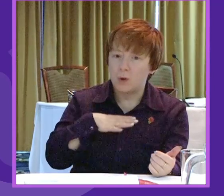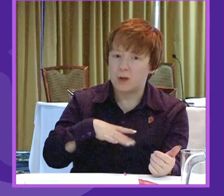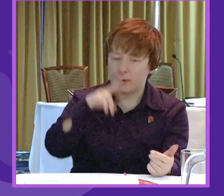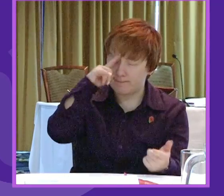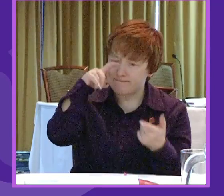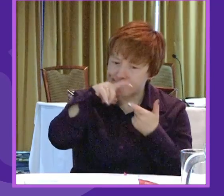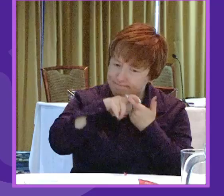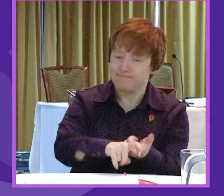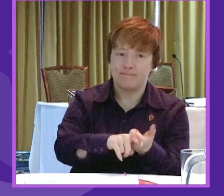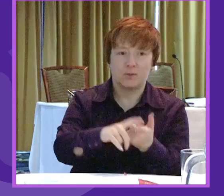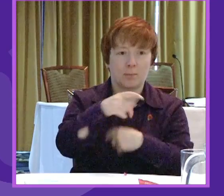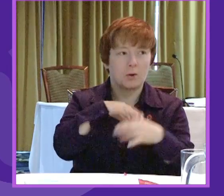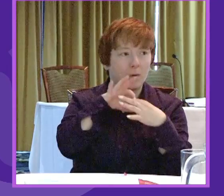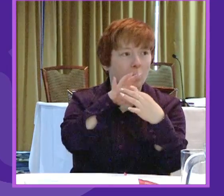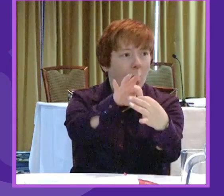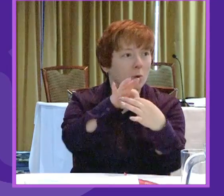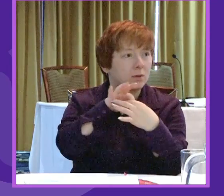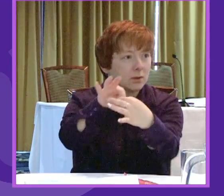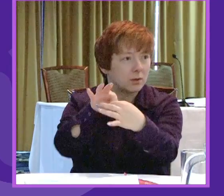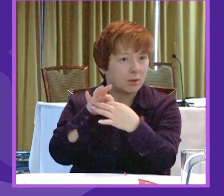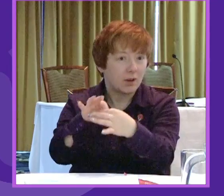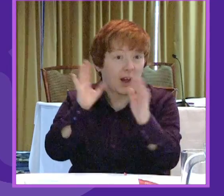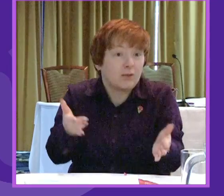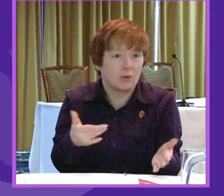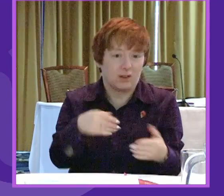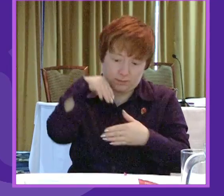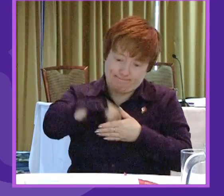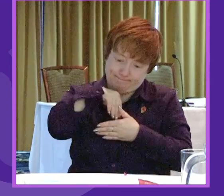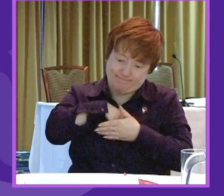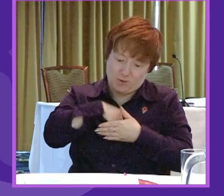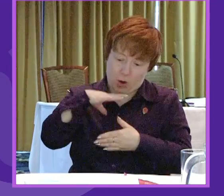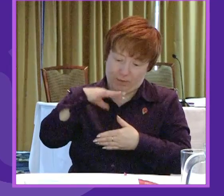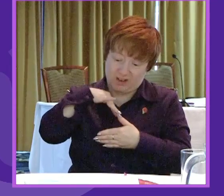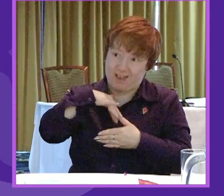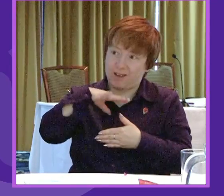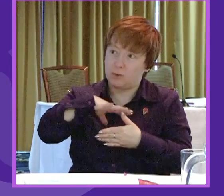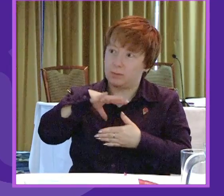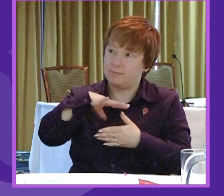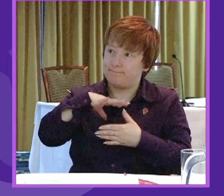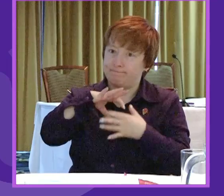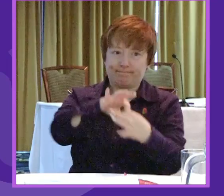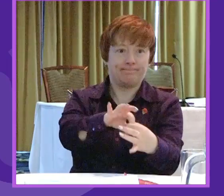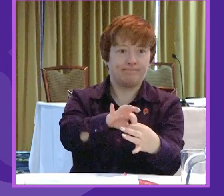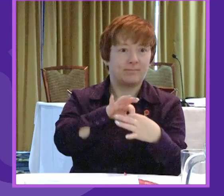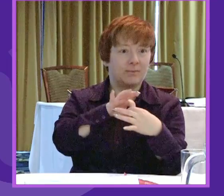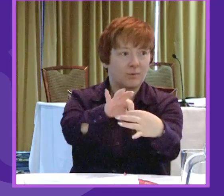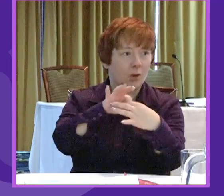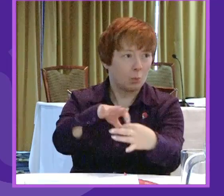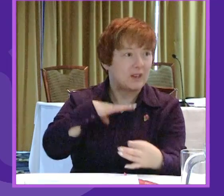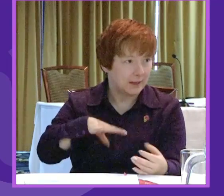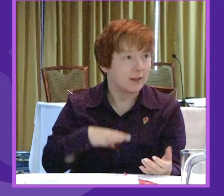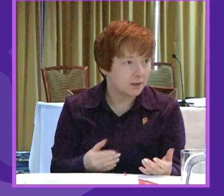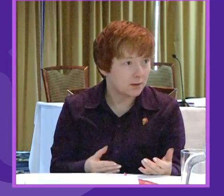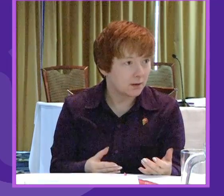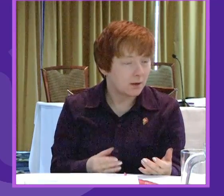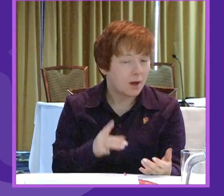about being hardwired to maintain closeness, which is what we are all hardwired to do.